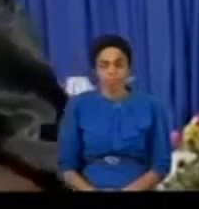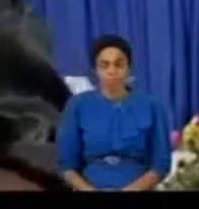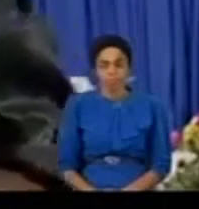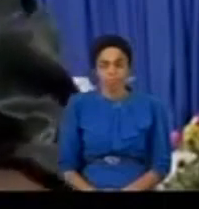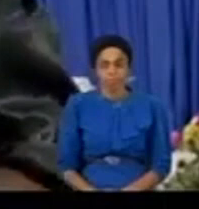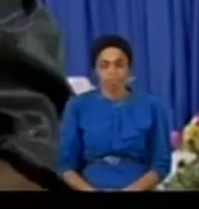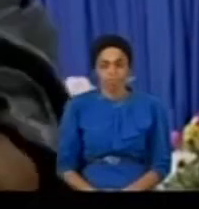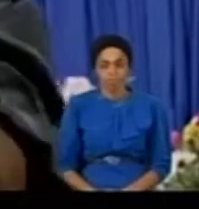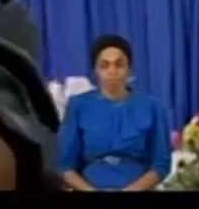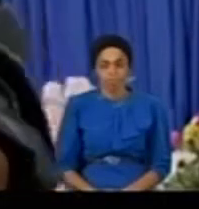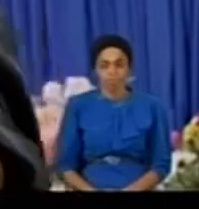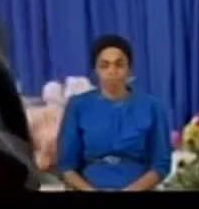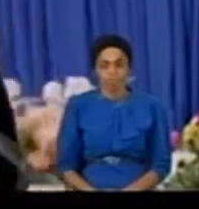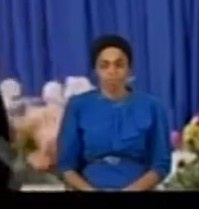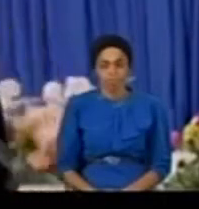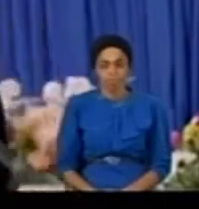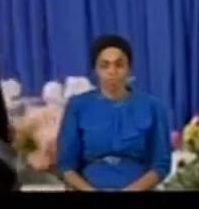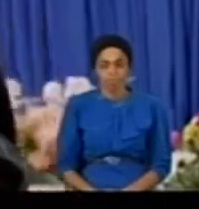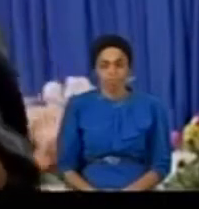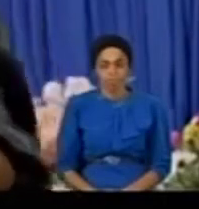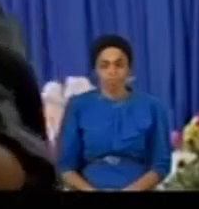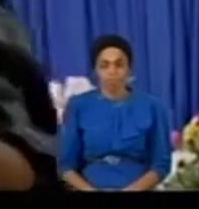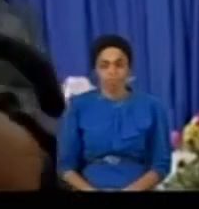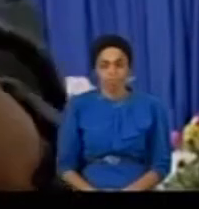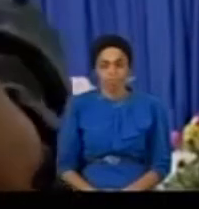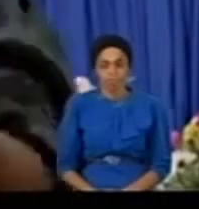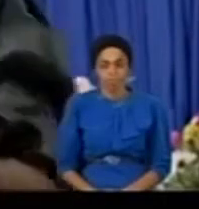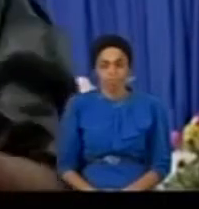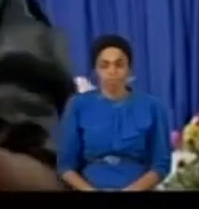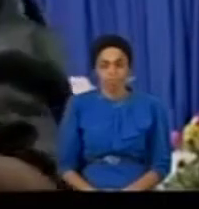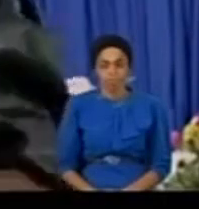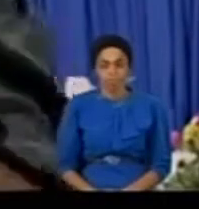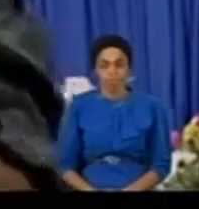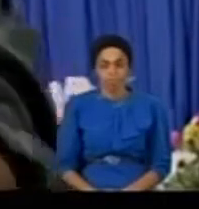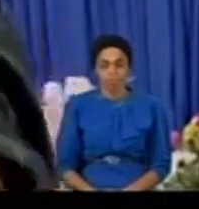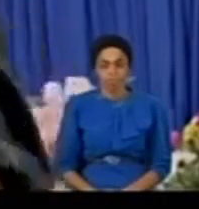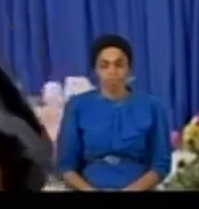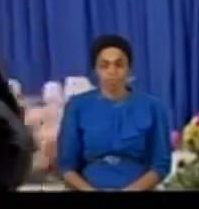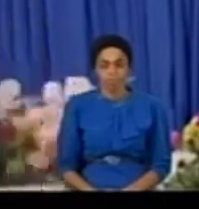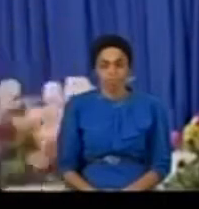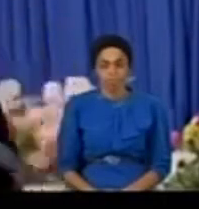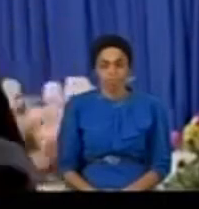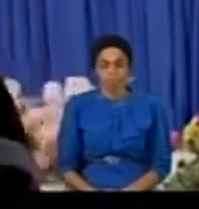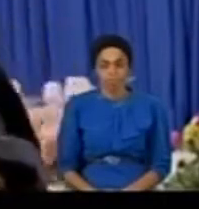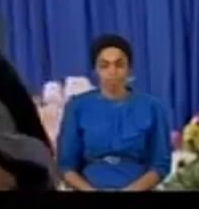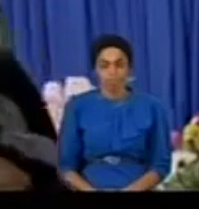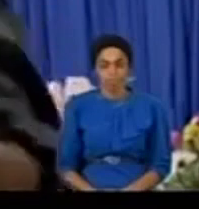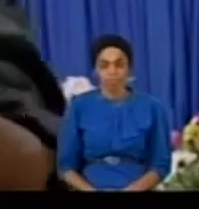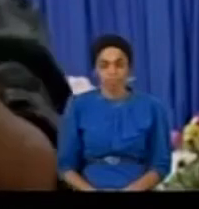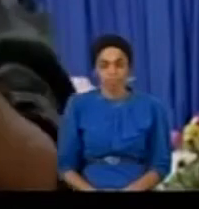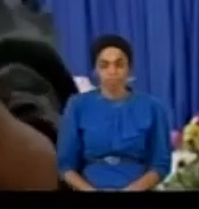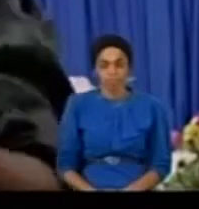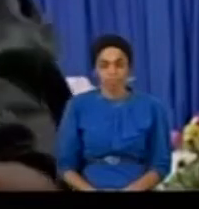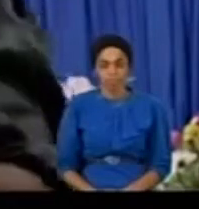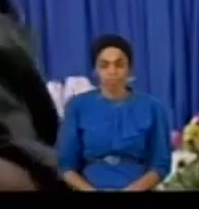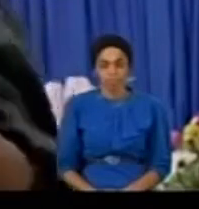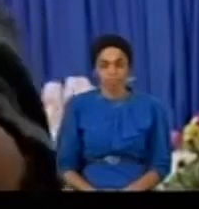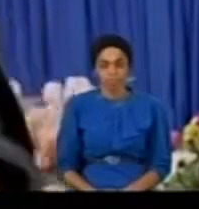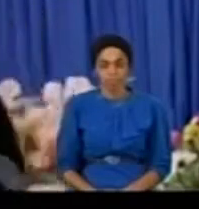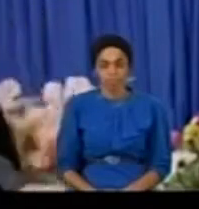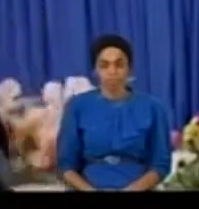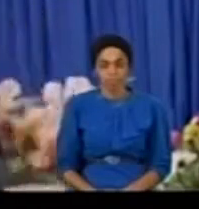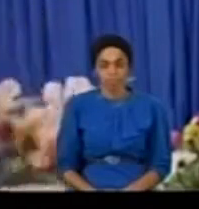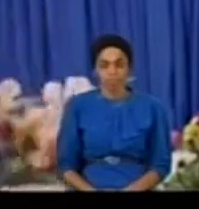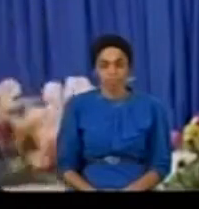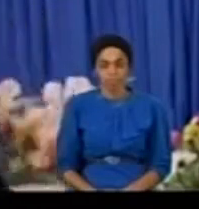odun marun ti mo de ti lo kakiri awon hospital won fun mi logun gba to ti aya mi o lo mo tori ti mo ba ti logun yen o tun